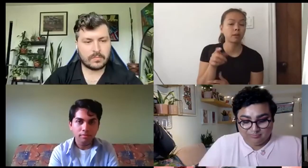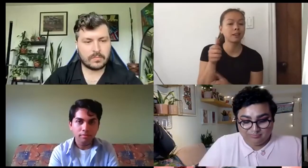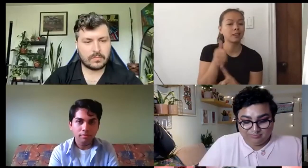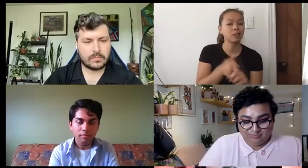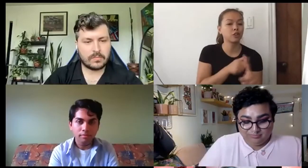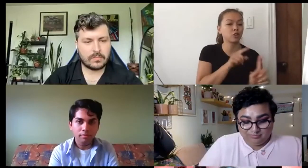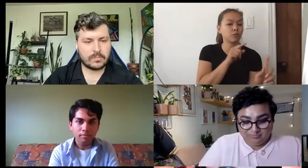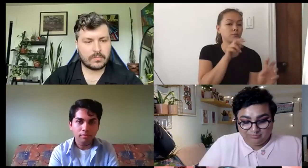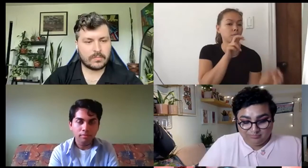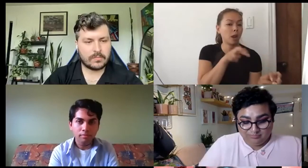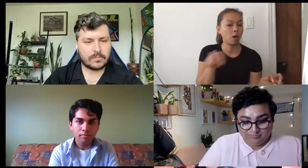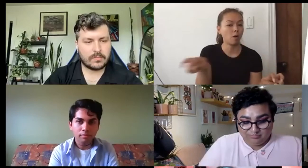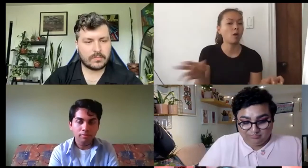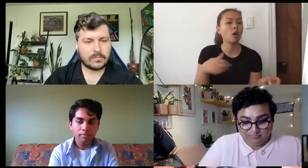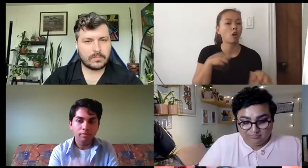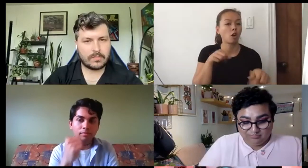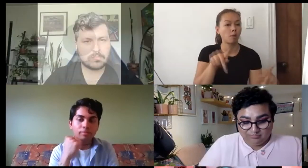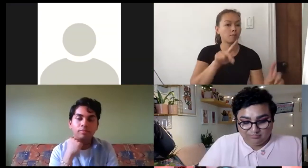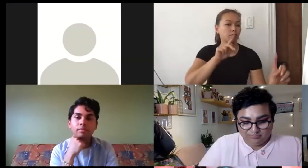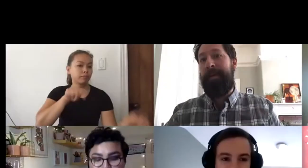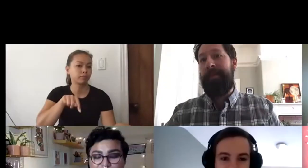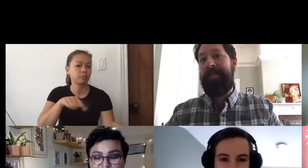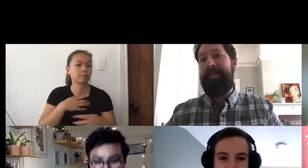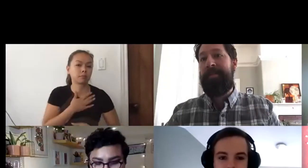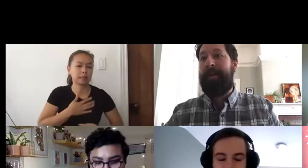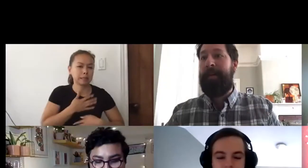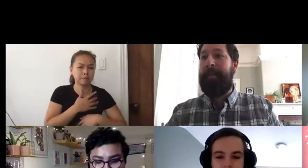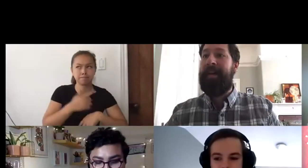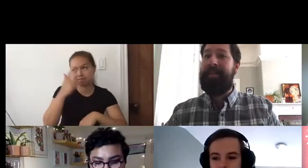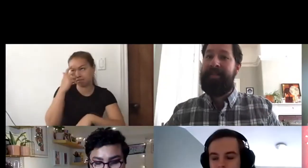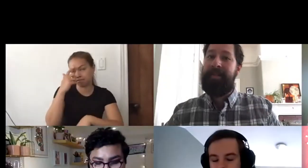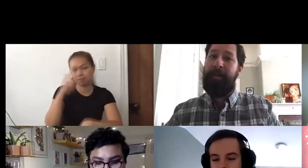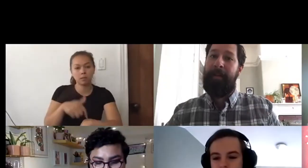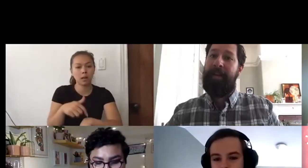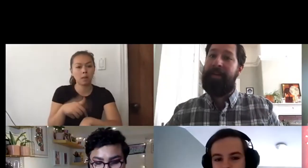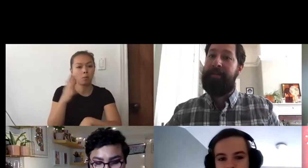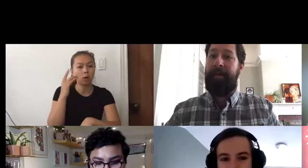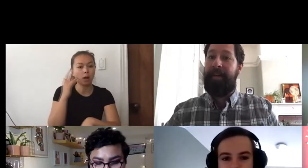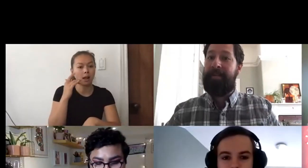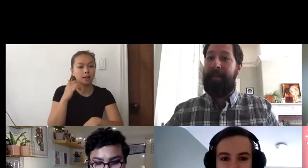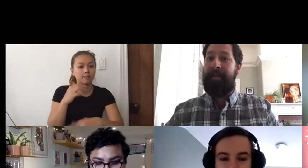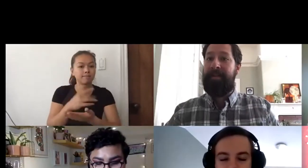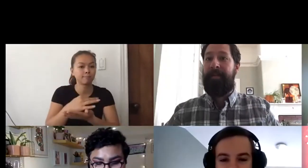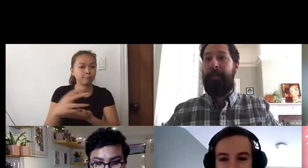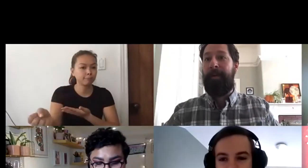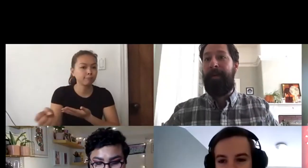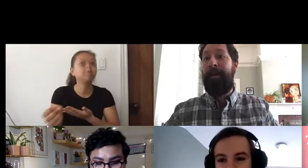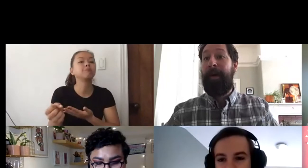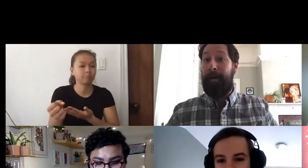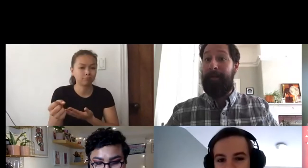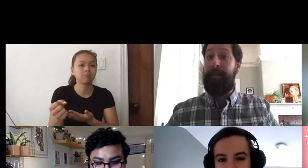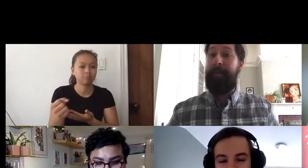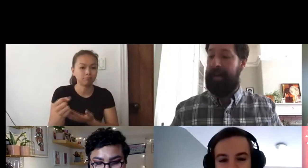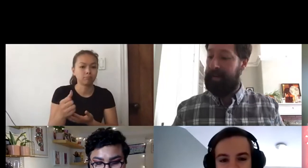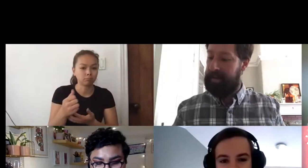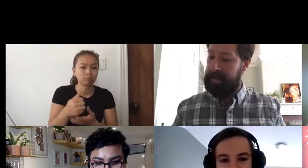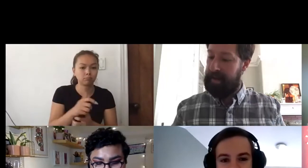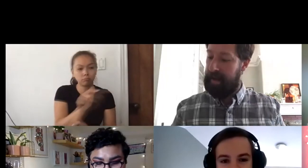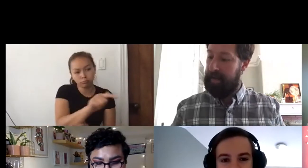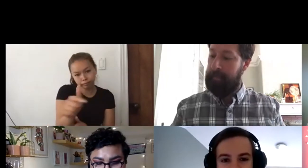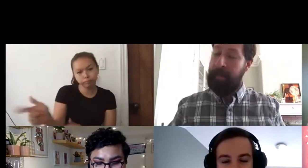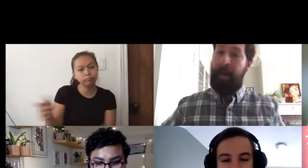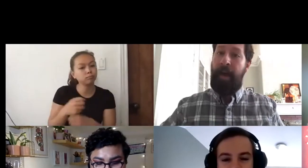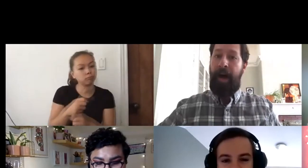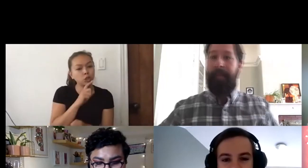respond. Just being mindful of time, try to keep your responses to a couple minutes so that we can share that space for all of the panelists